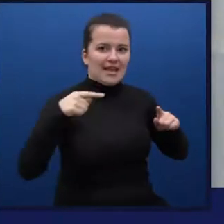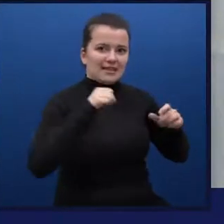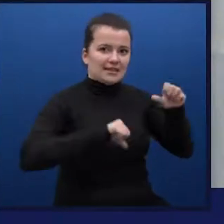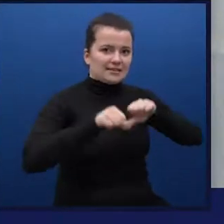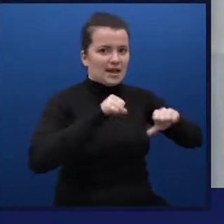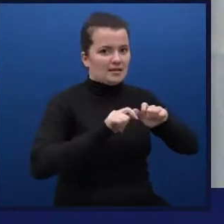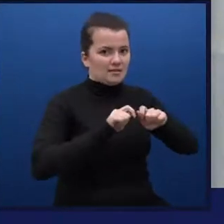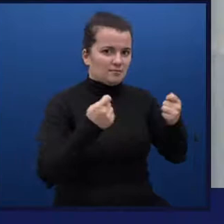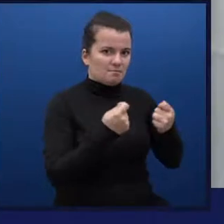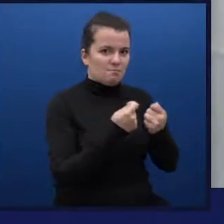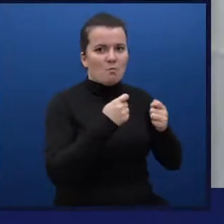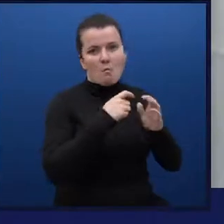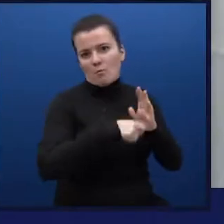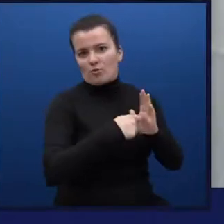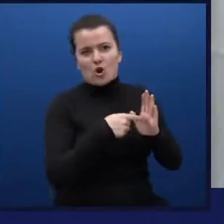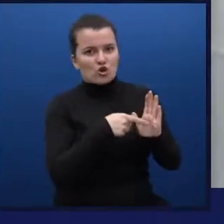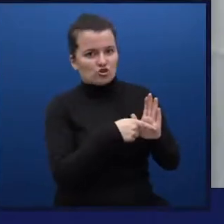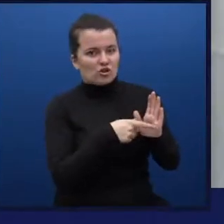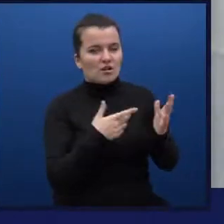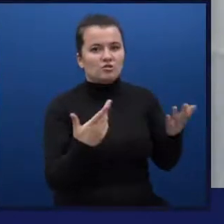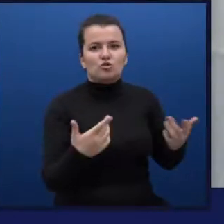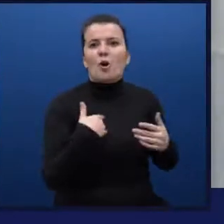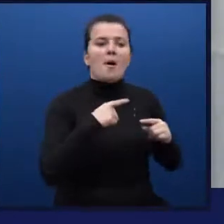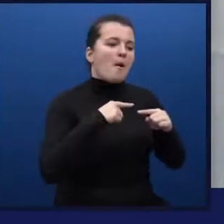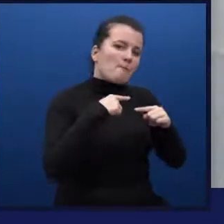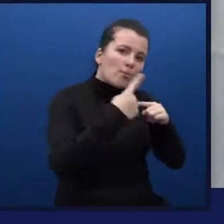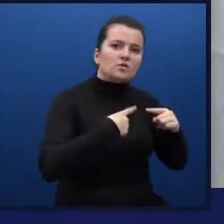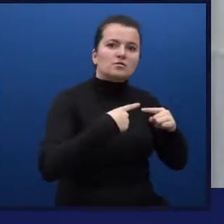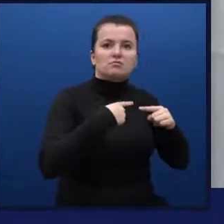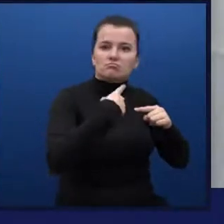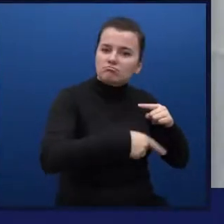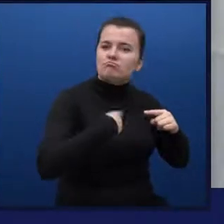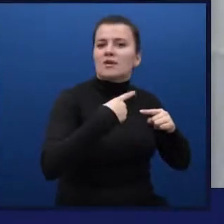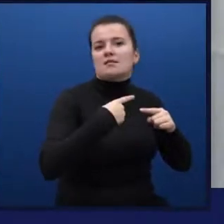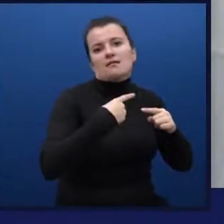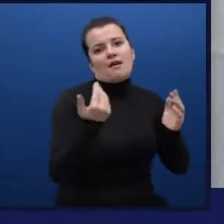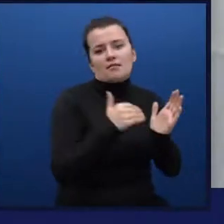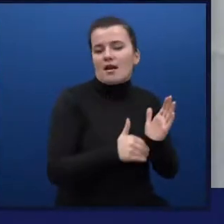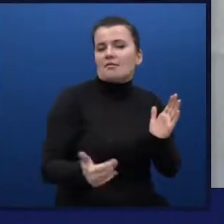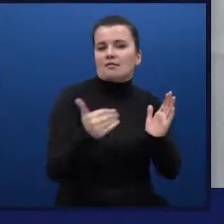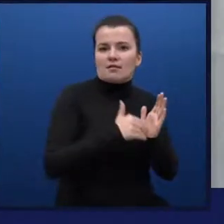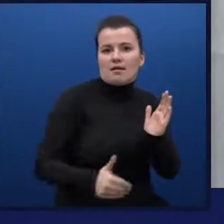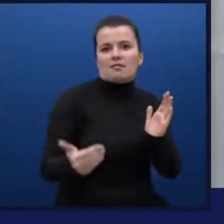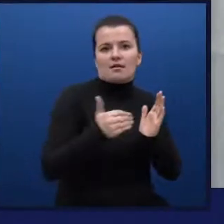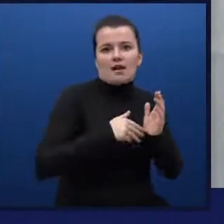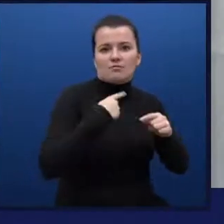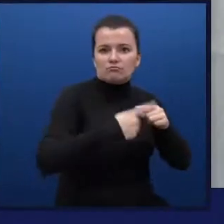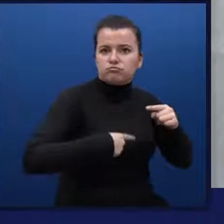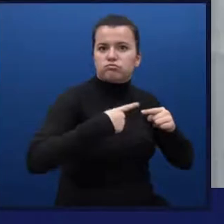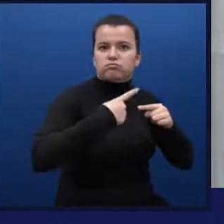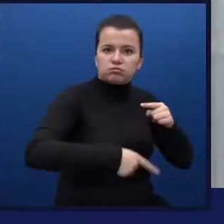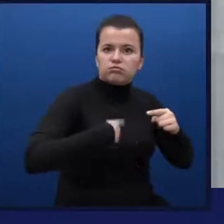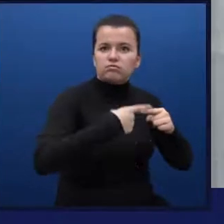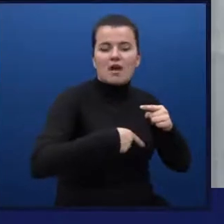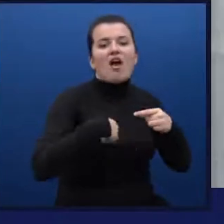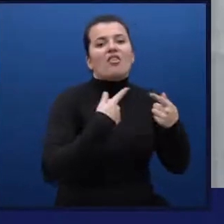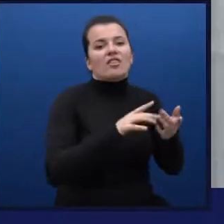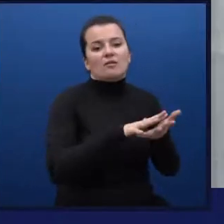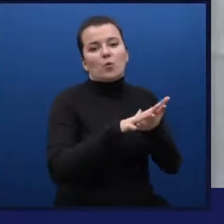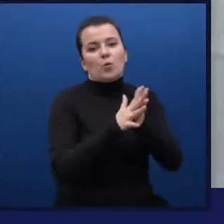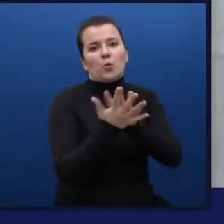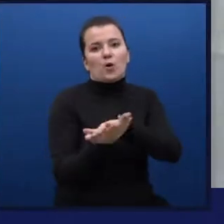of making the process repeatable and having faith in the recommendations coming out of